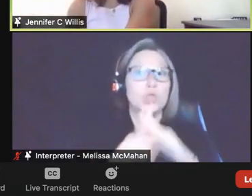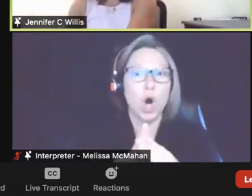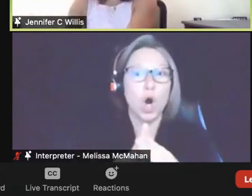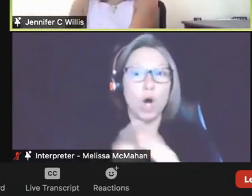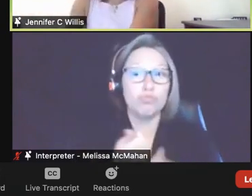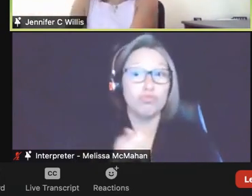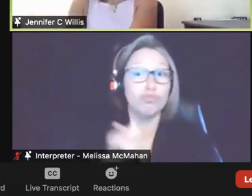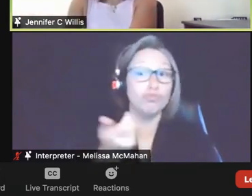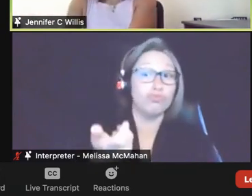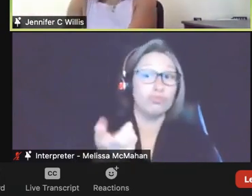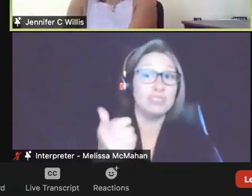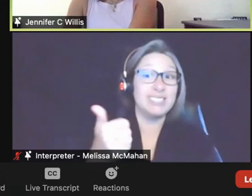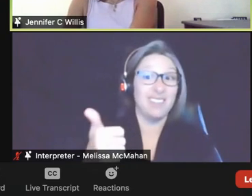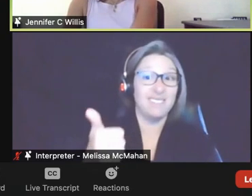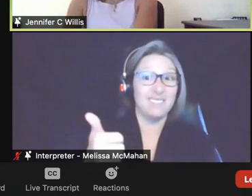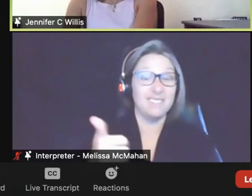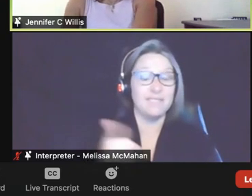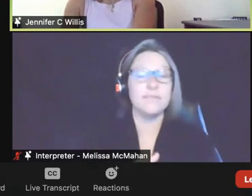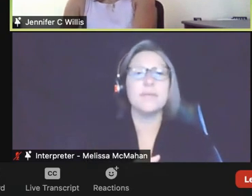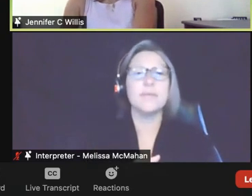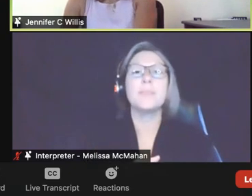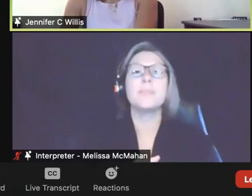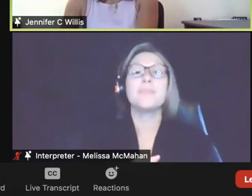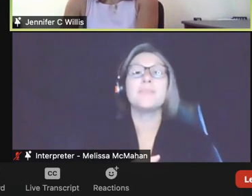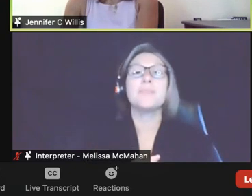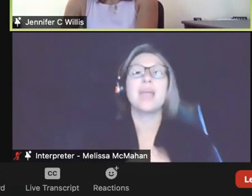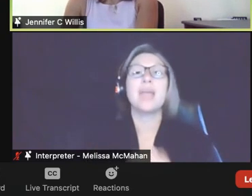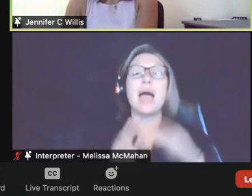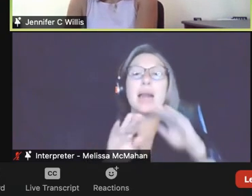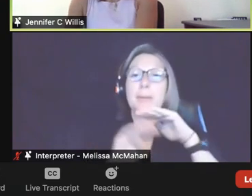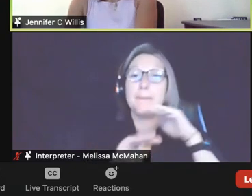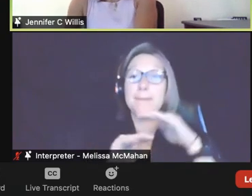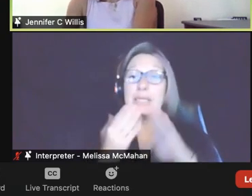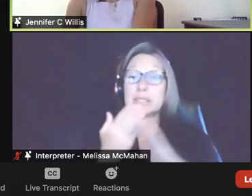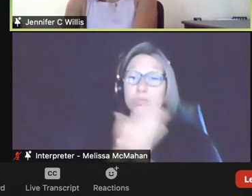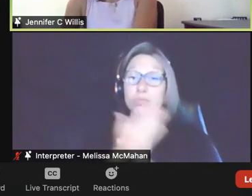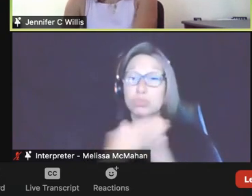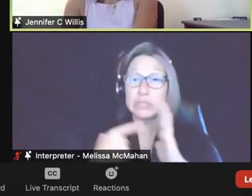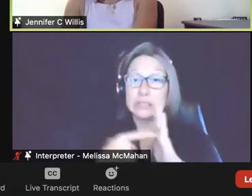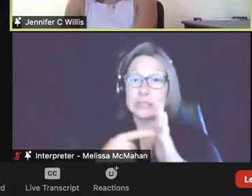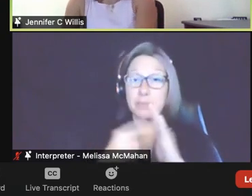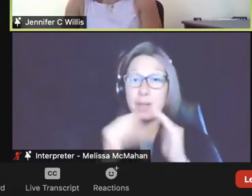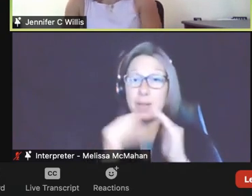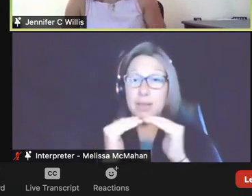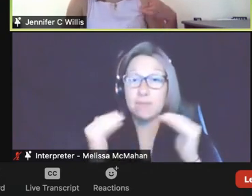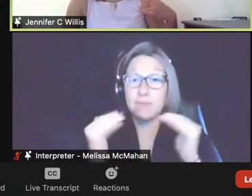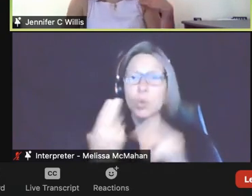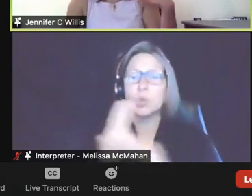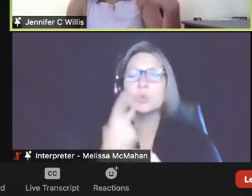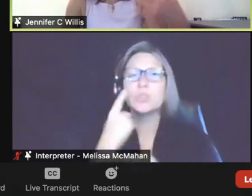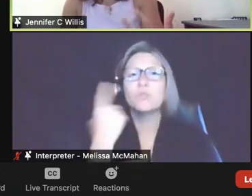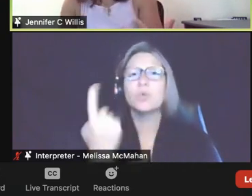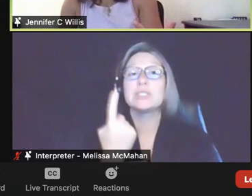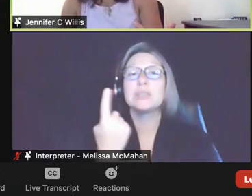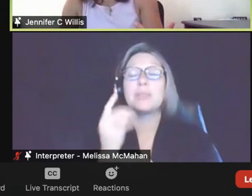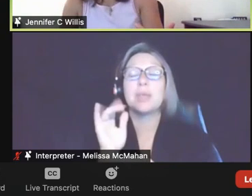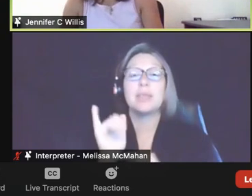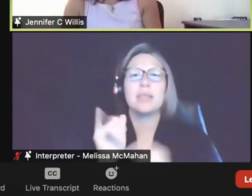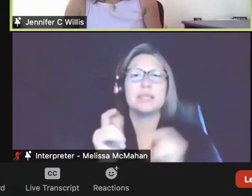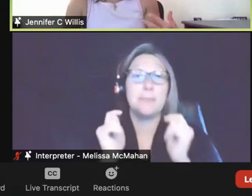their own. And at this most basic pre-symbolic level, using it for something that can be